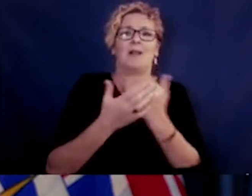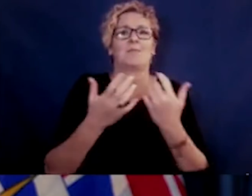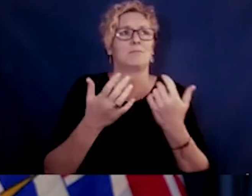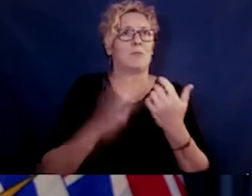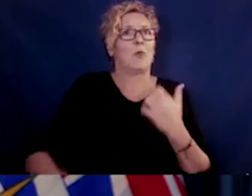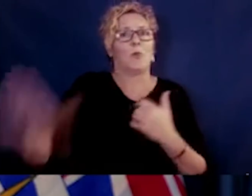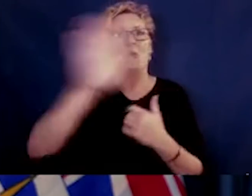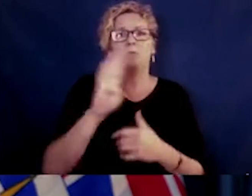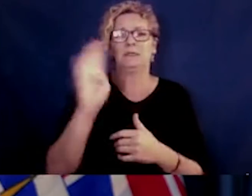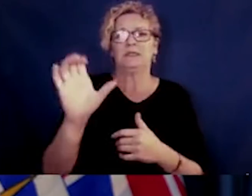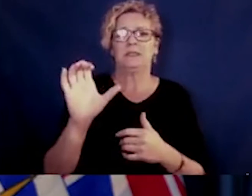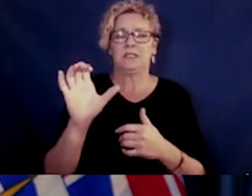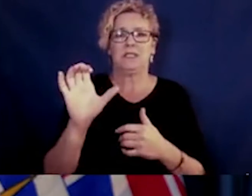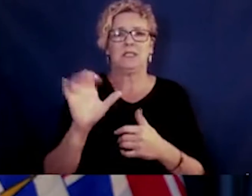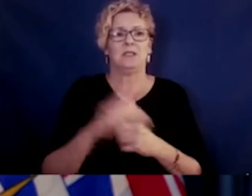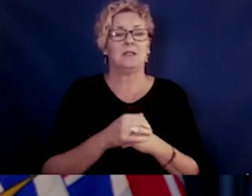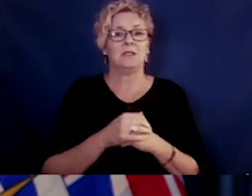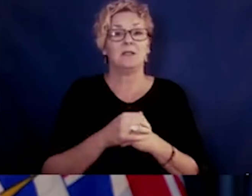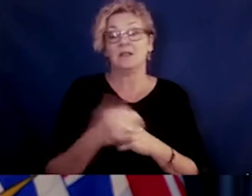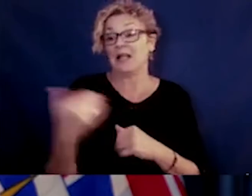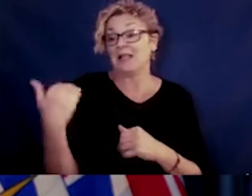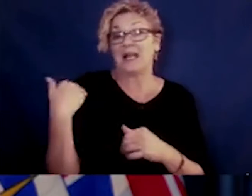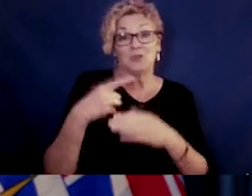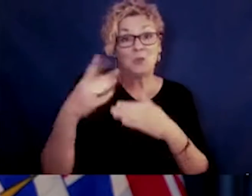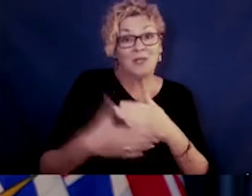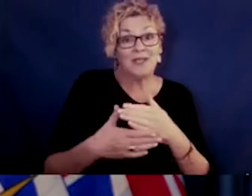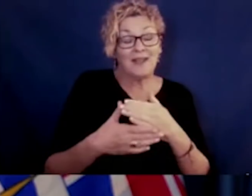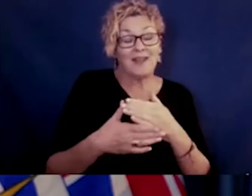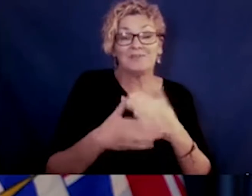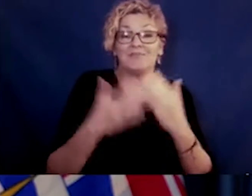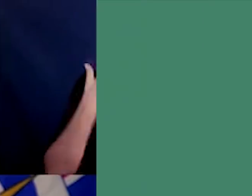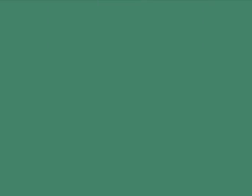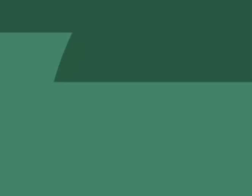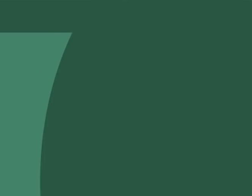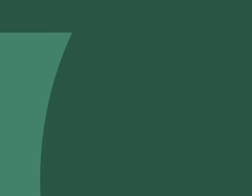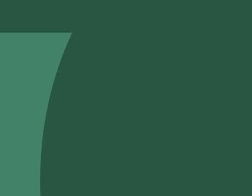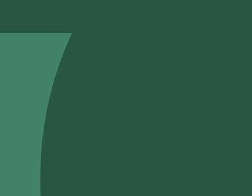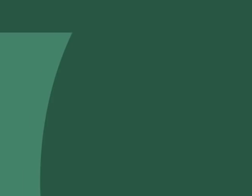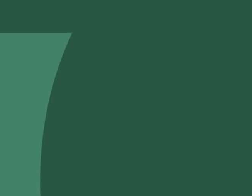reactions to how we are getting through this pandemic, and we all need to be safe.